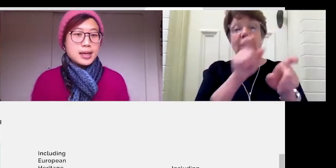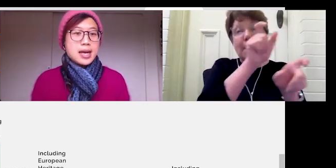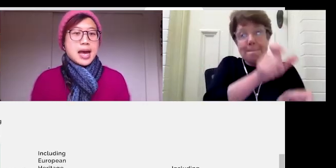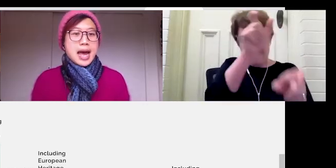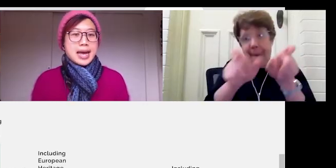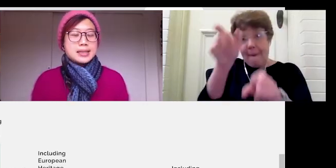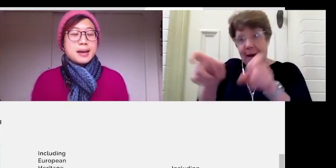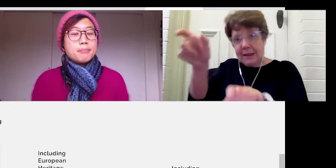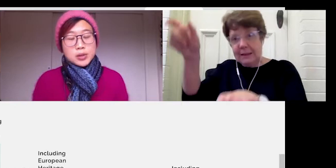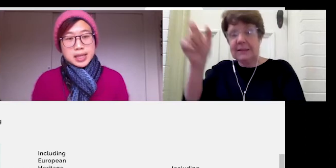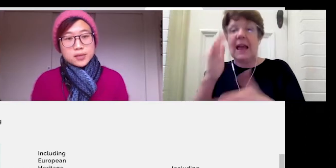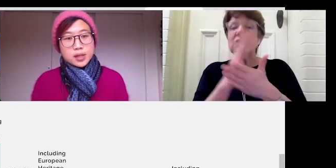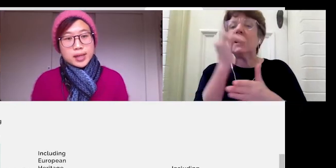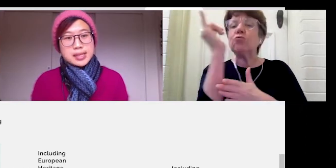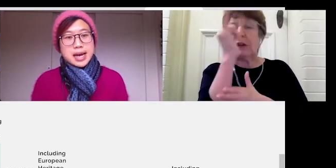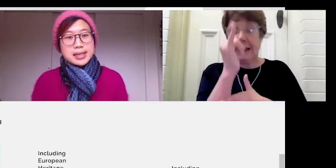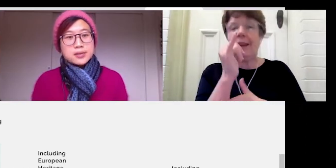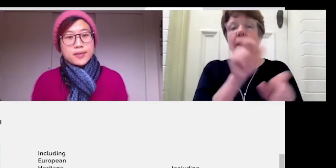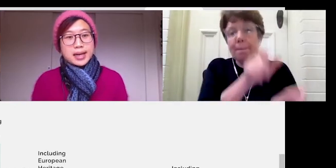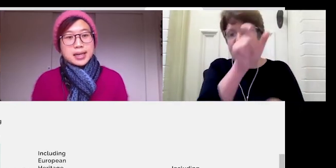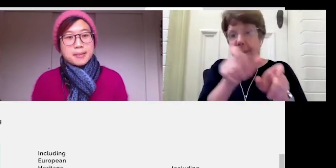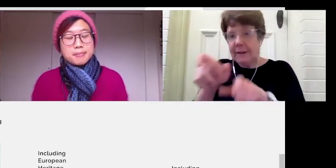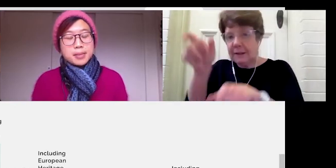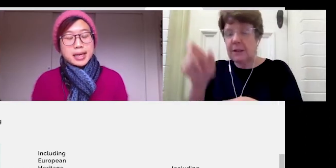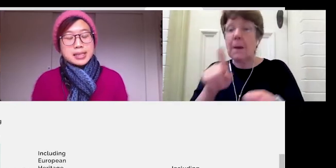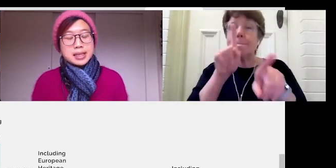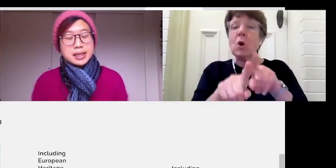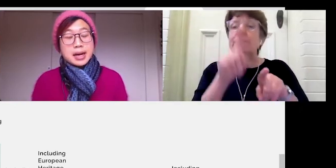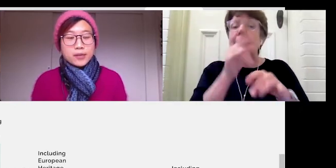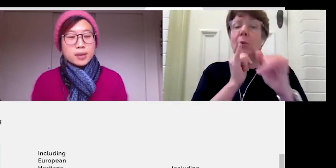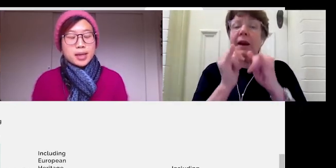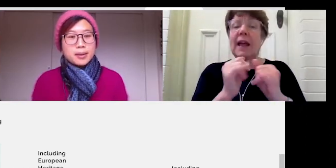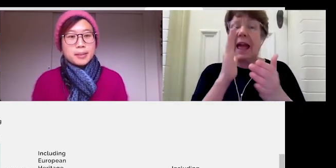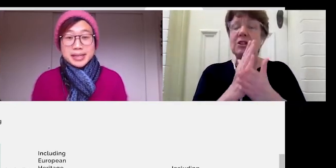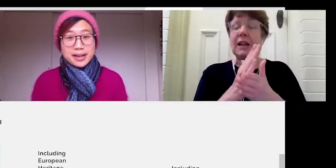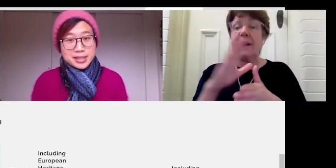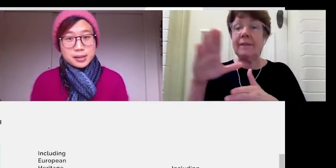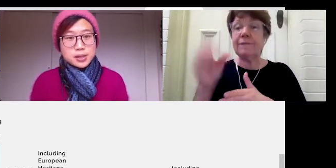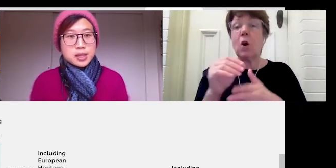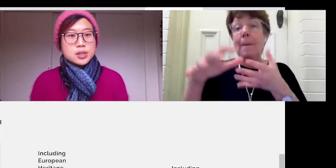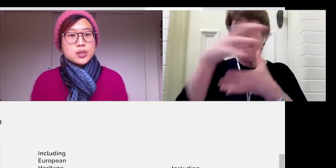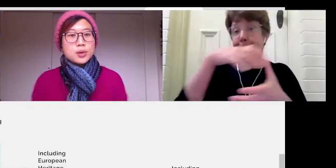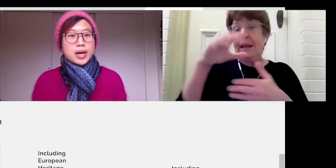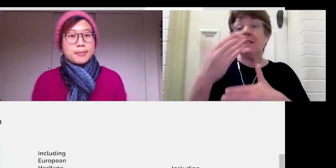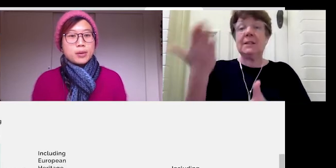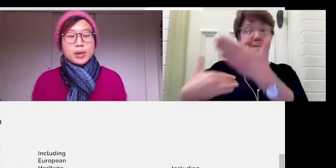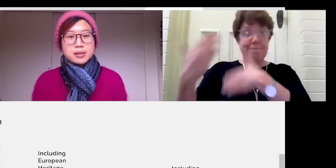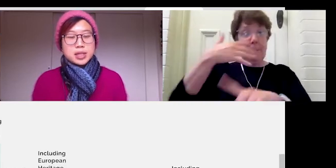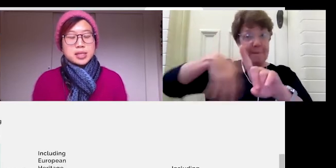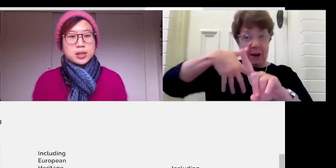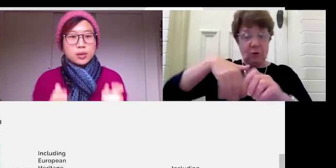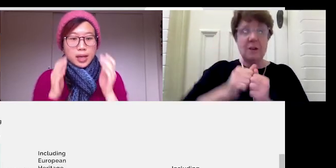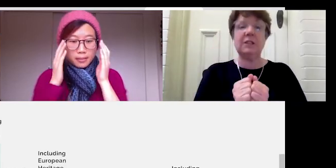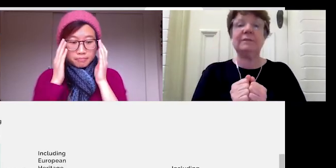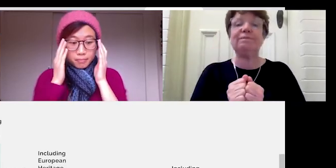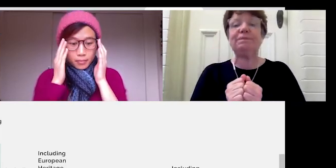green. And most interviewees identified as coming from a mixed heritage. So it wasn't